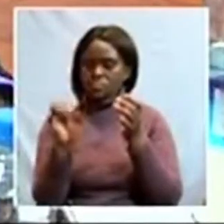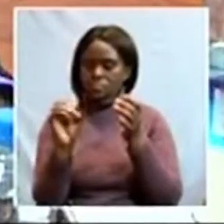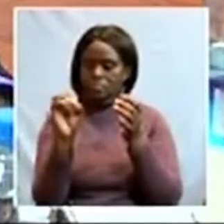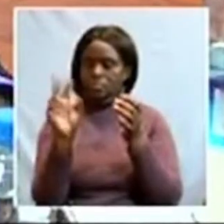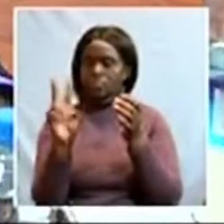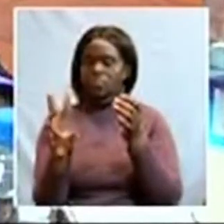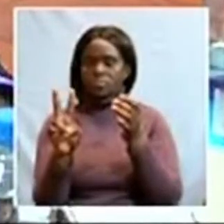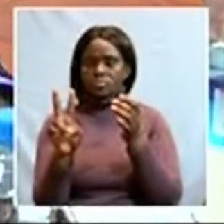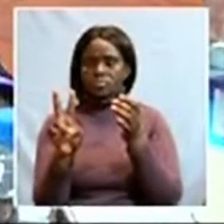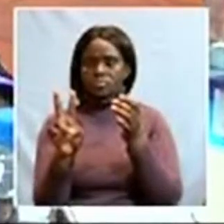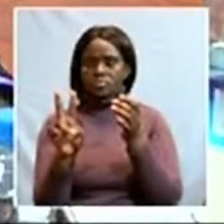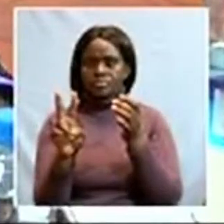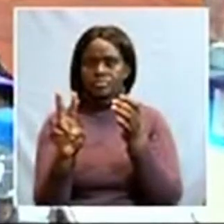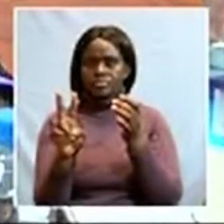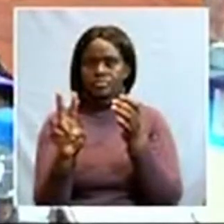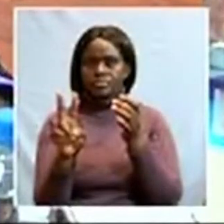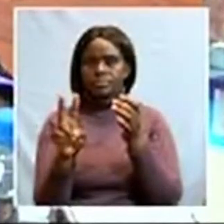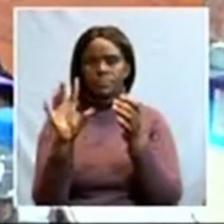145,702,